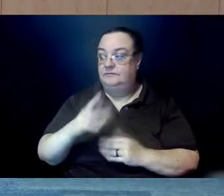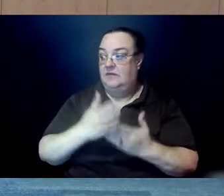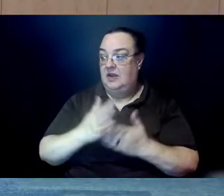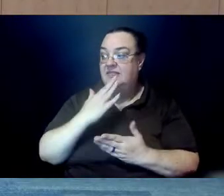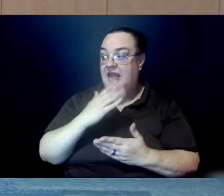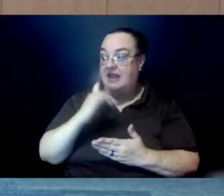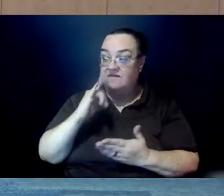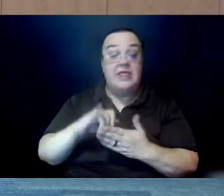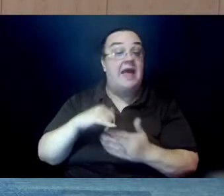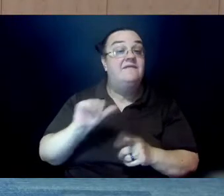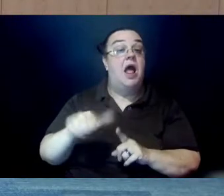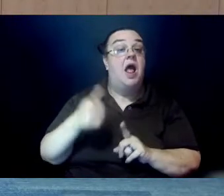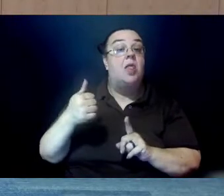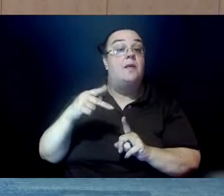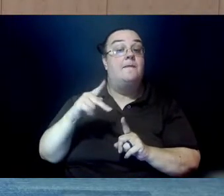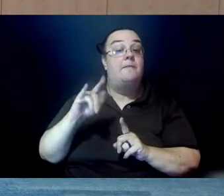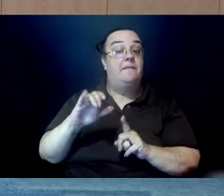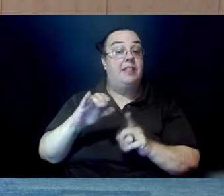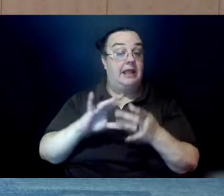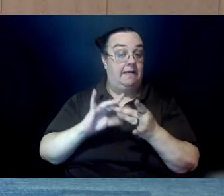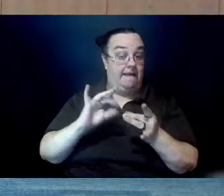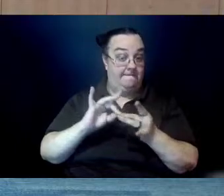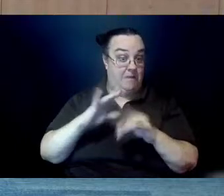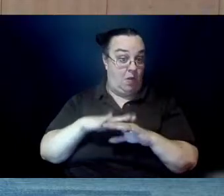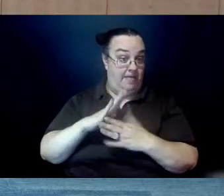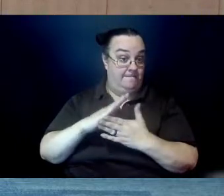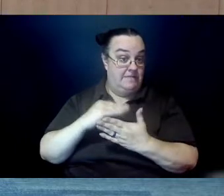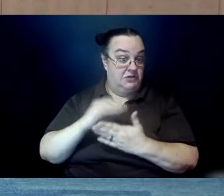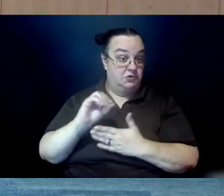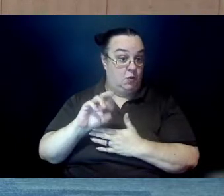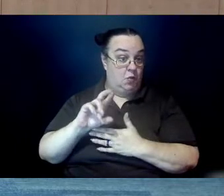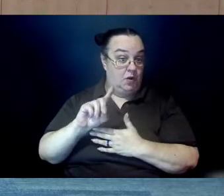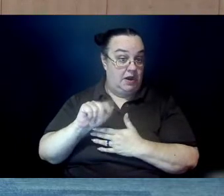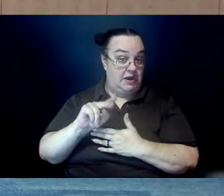there other public comment on the budget ordinance?